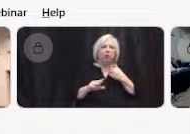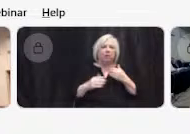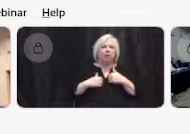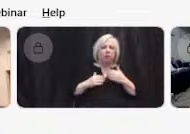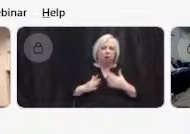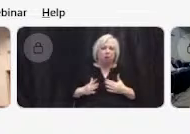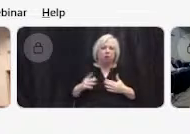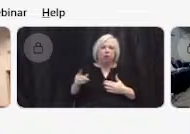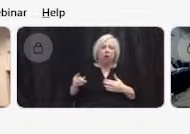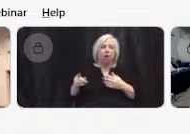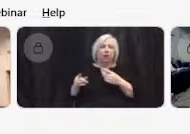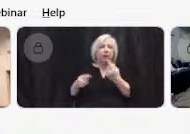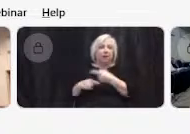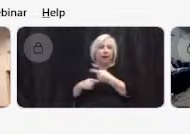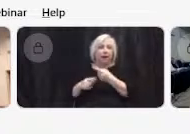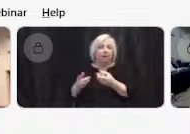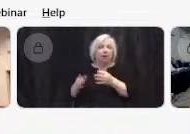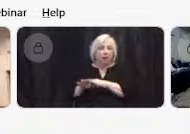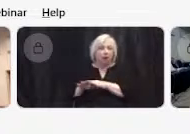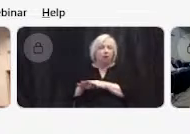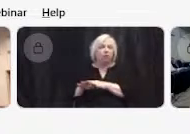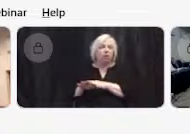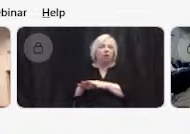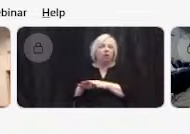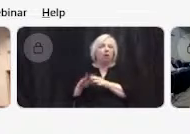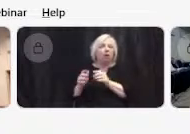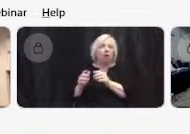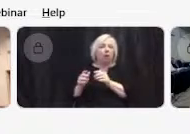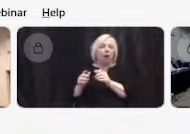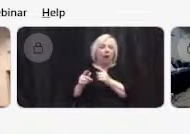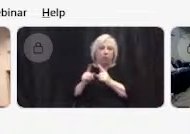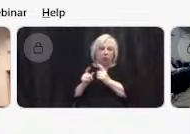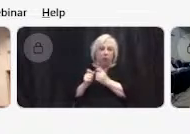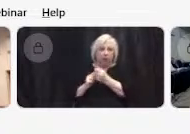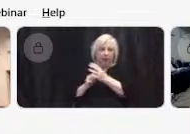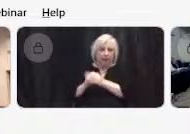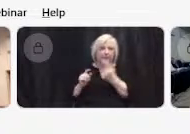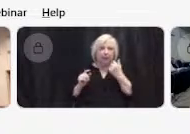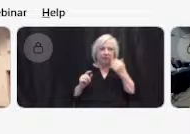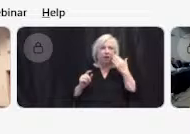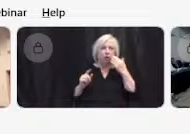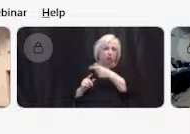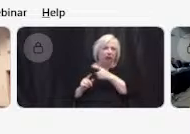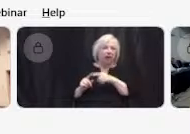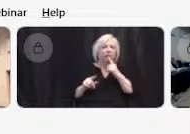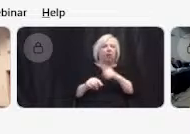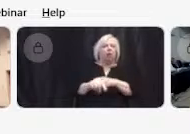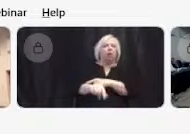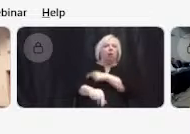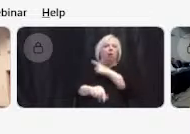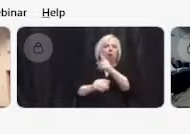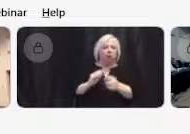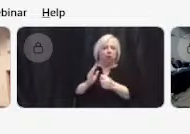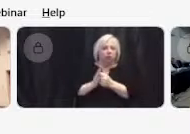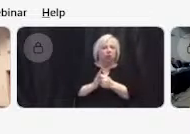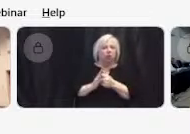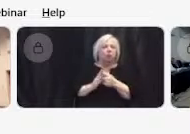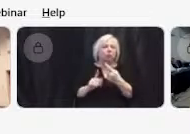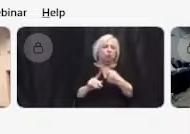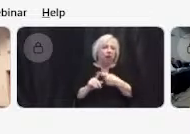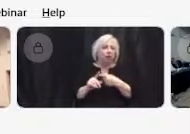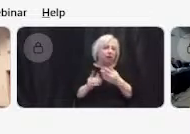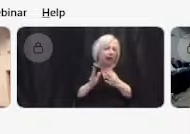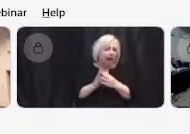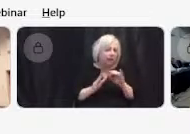of the closing, he was outside with his agent, and I was talking to him because I knew him. He had it as a long-term rental. And I asked him if it was going to be